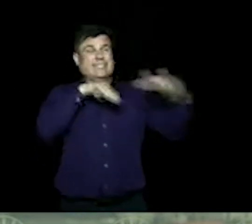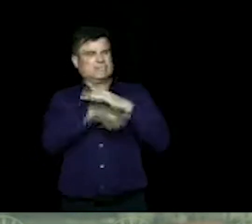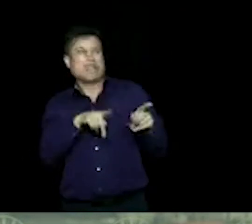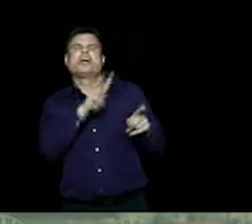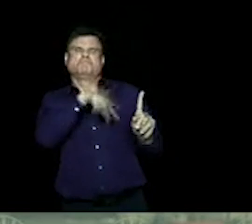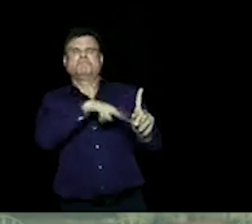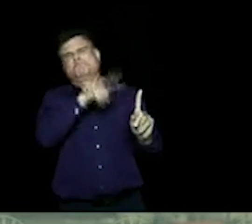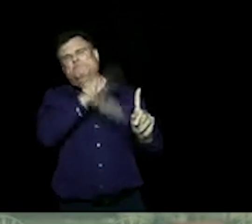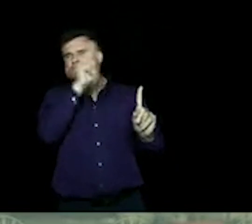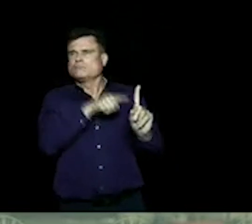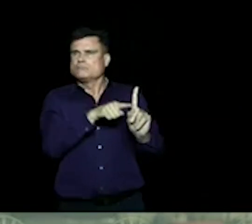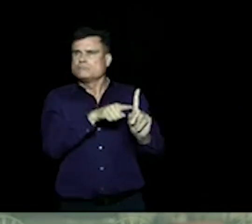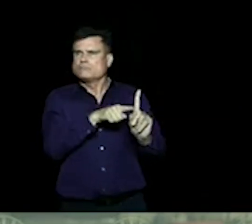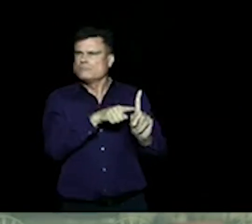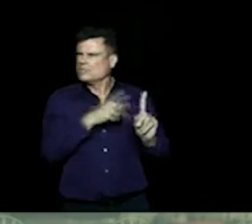move forward.